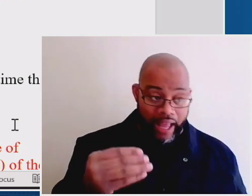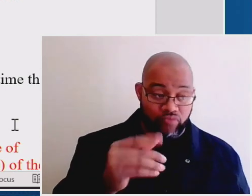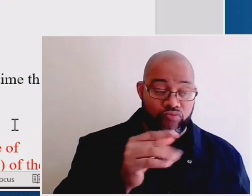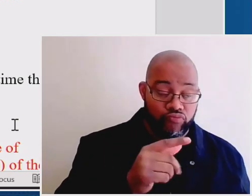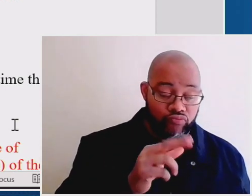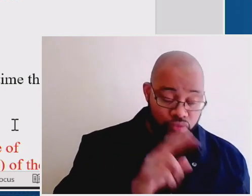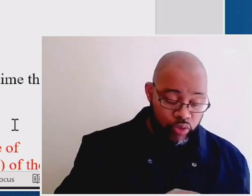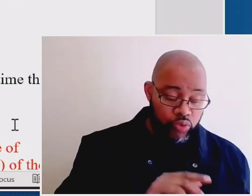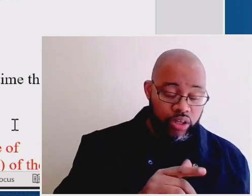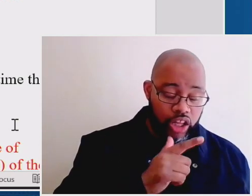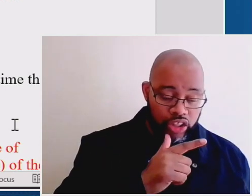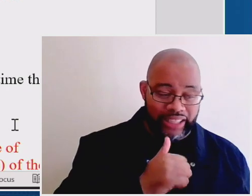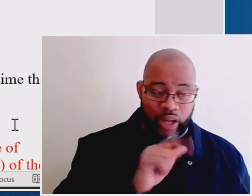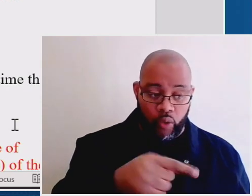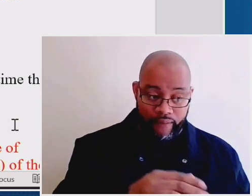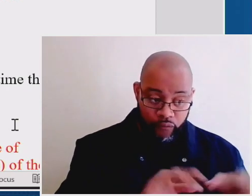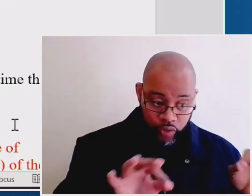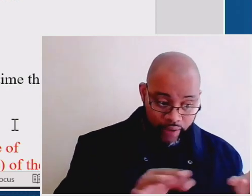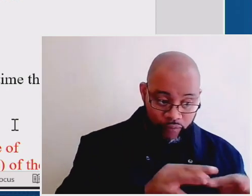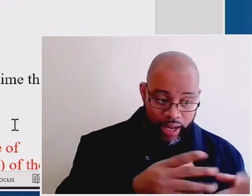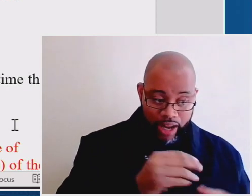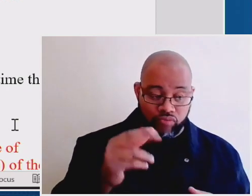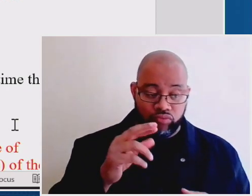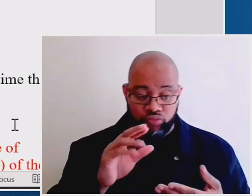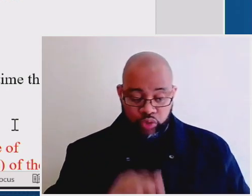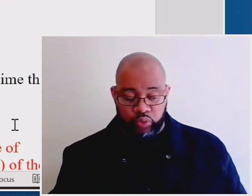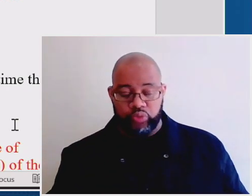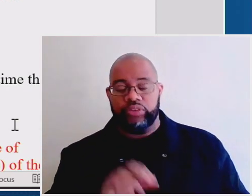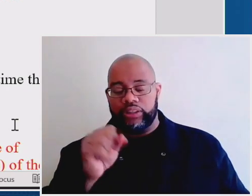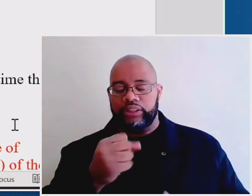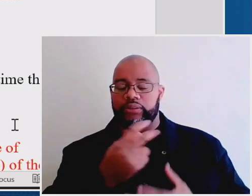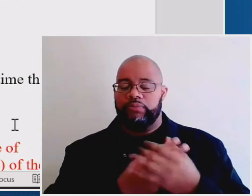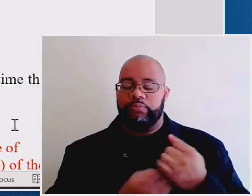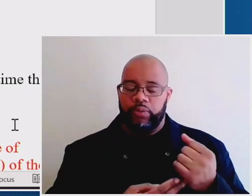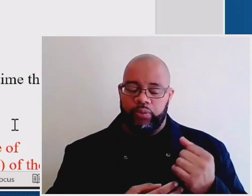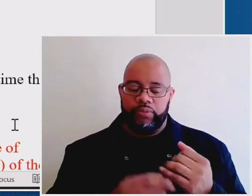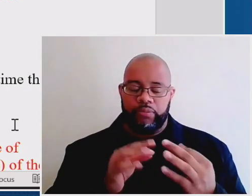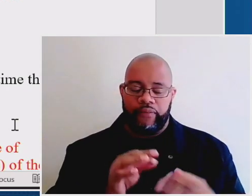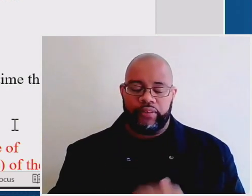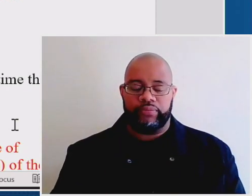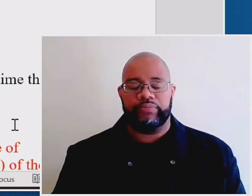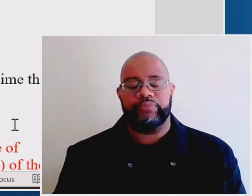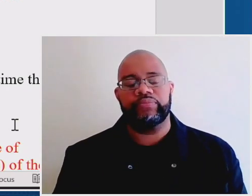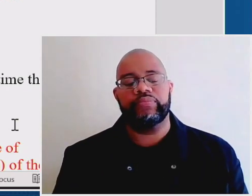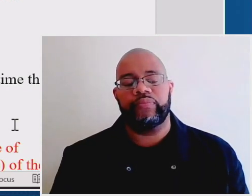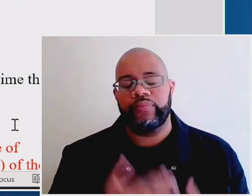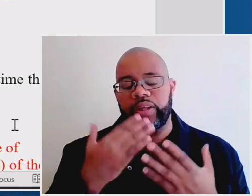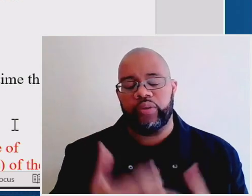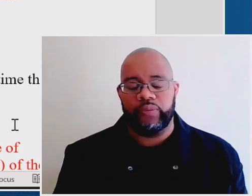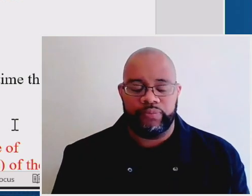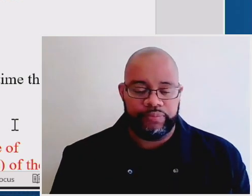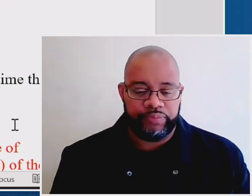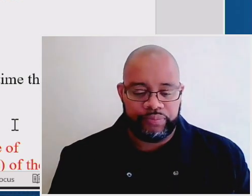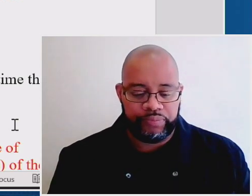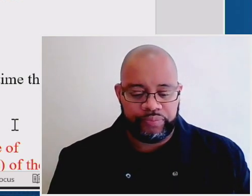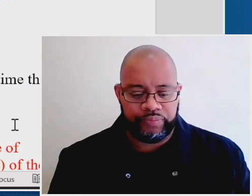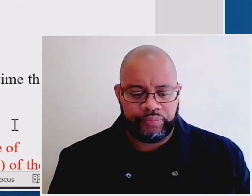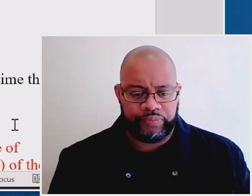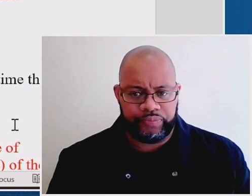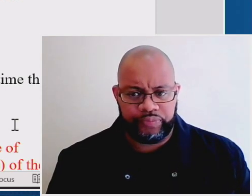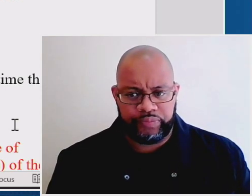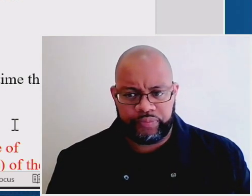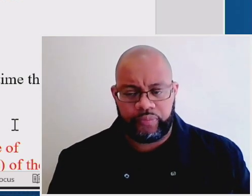reduced, not just free lunch. Exactly. But free and reduced. Okay. Correct. Thank you. Okay. Yeah, I mean, Jeff,